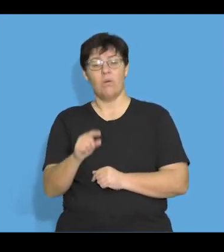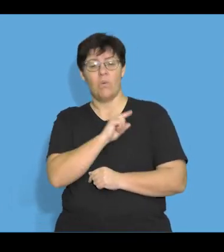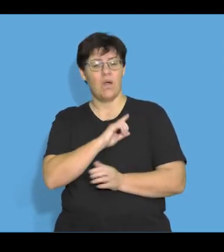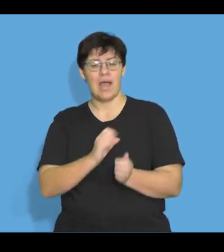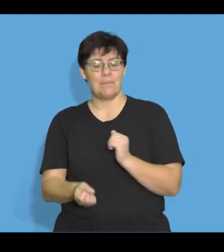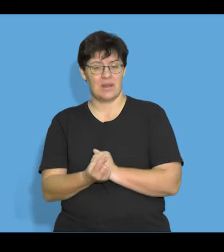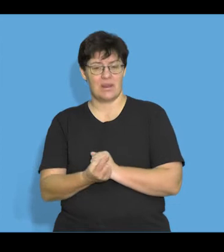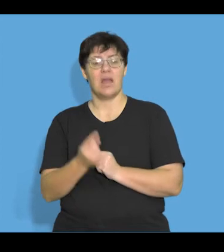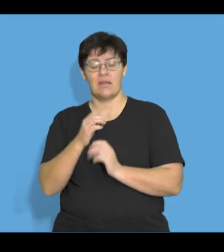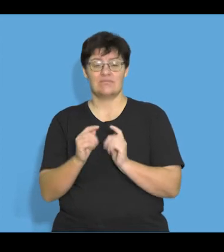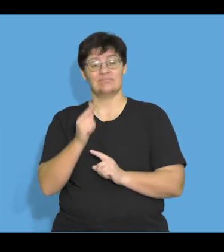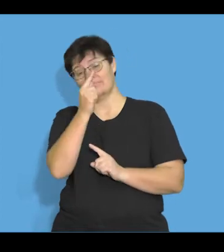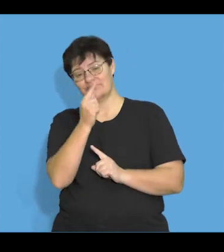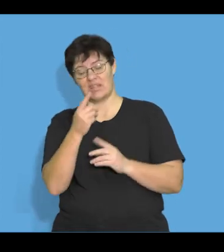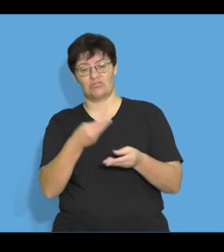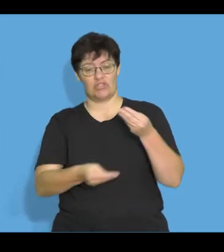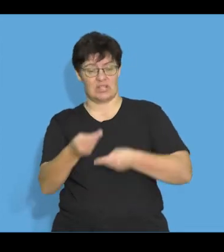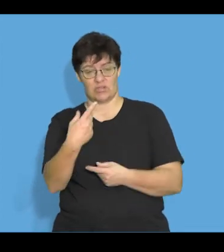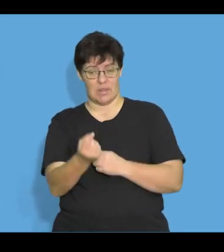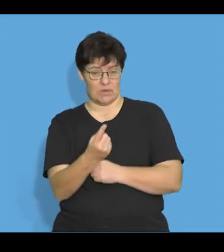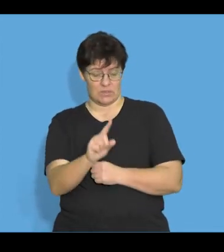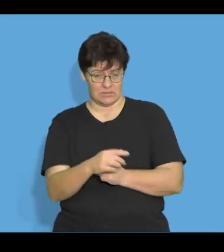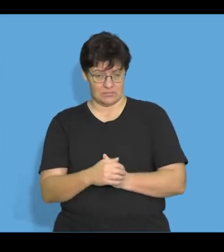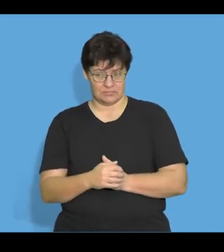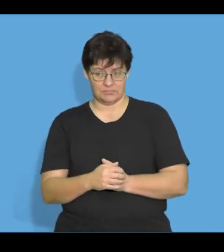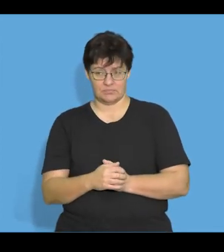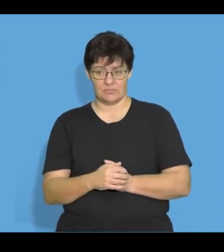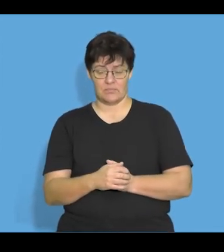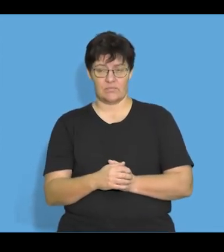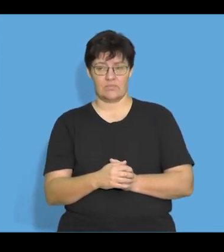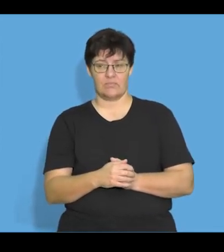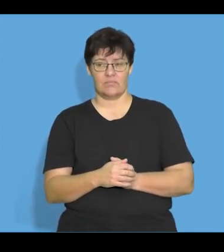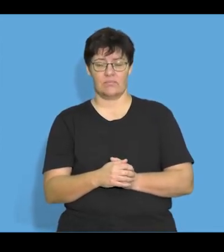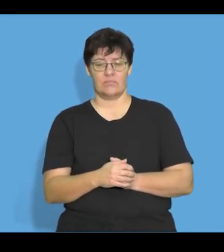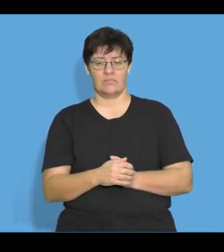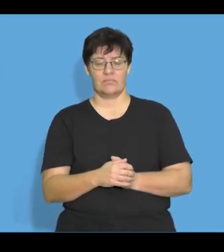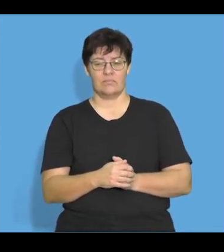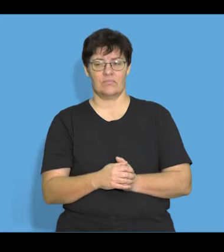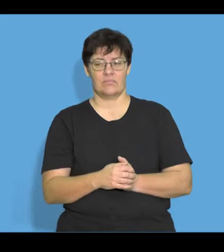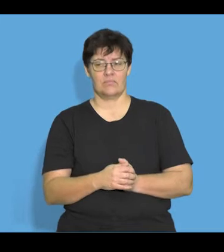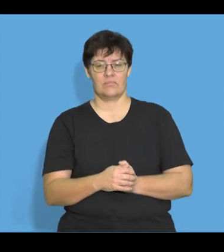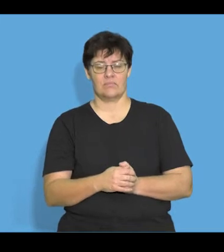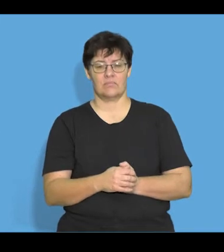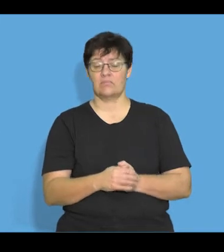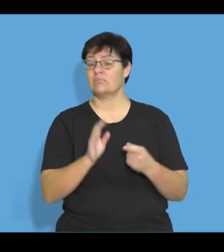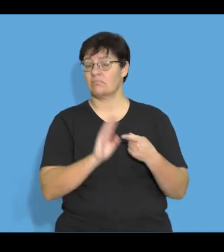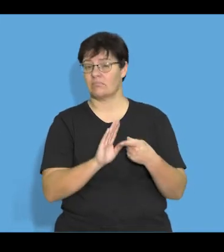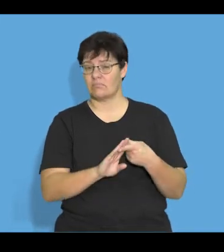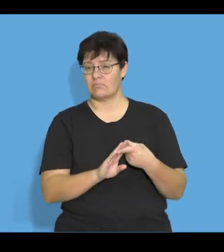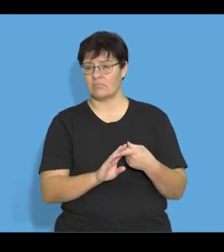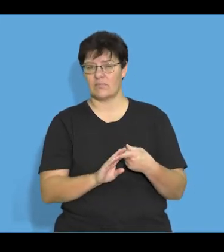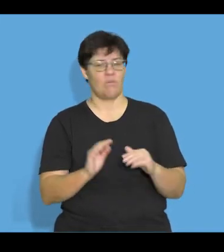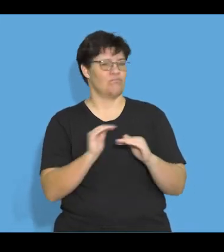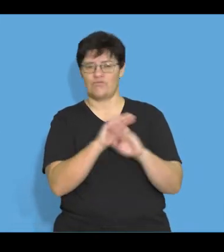of the above transaction? Okay, let's look at it. Here, number one, it is